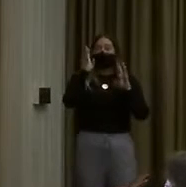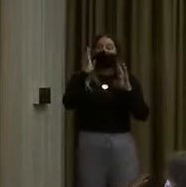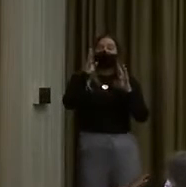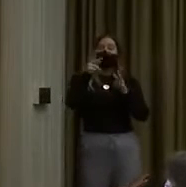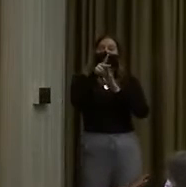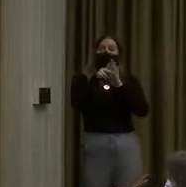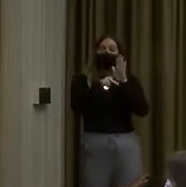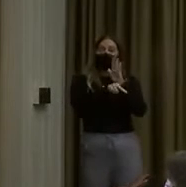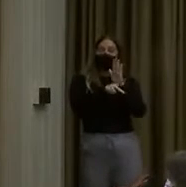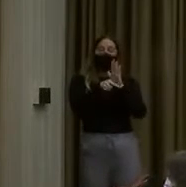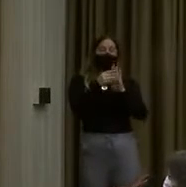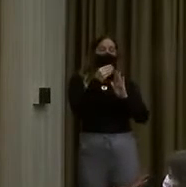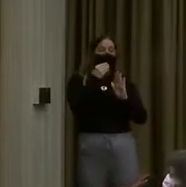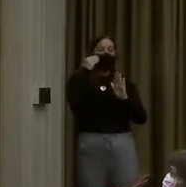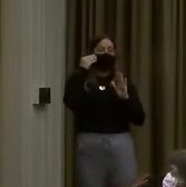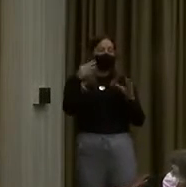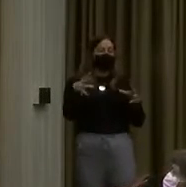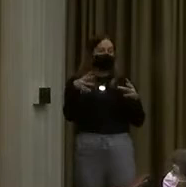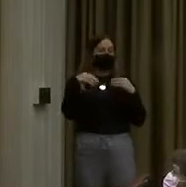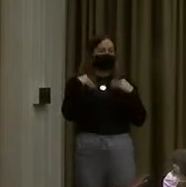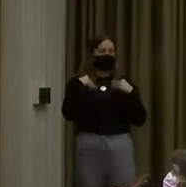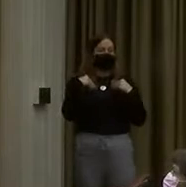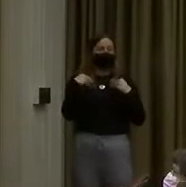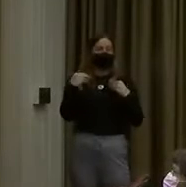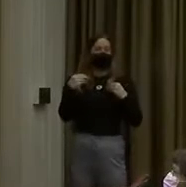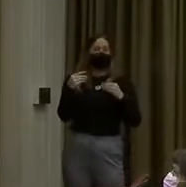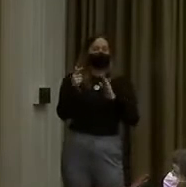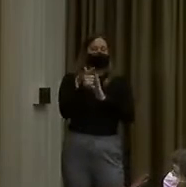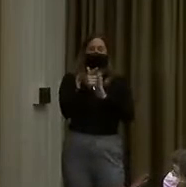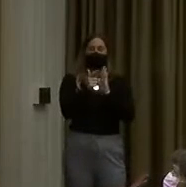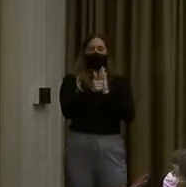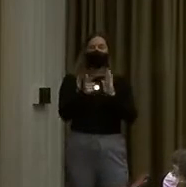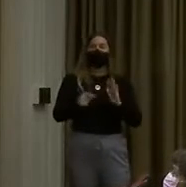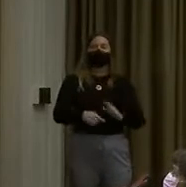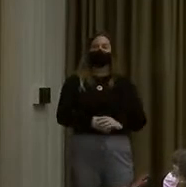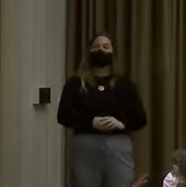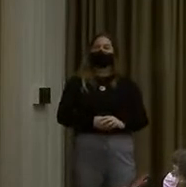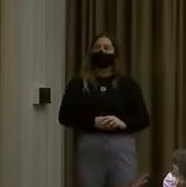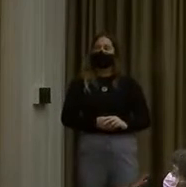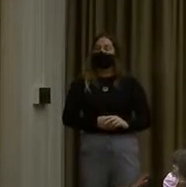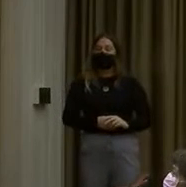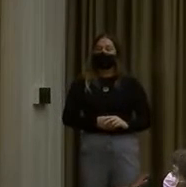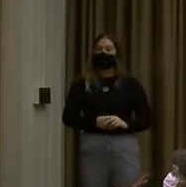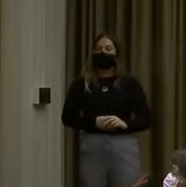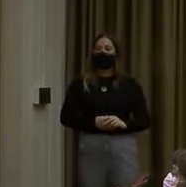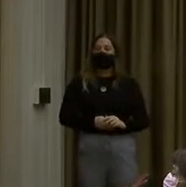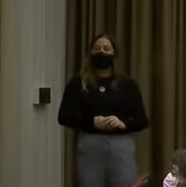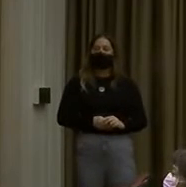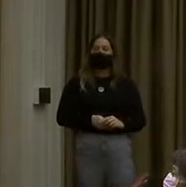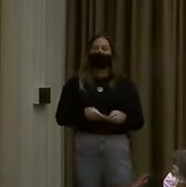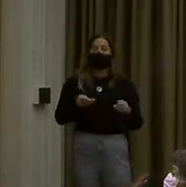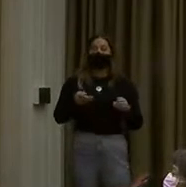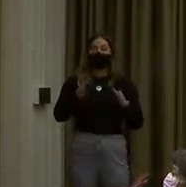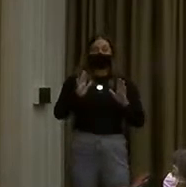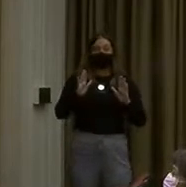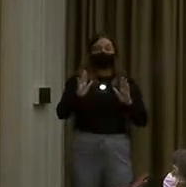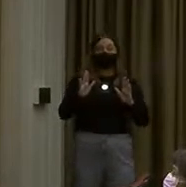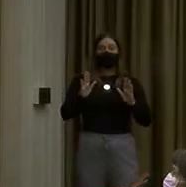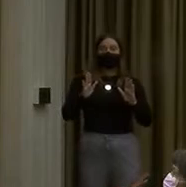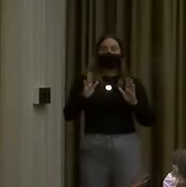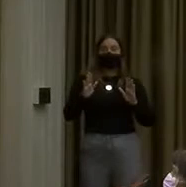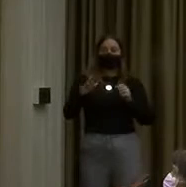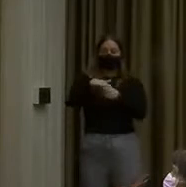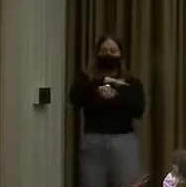Corporation Act. And in this policy, they basically authorized property appraisers in over 200 cities